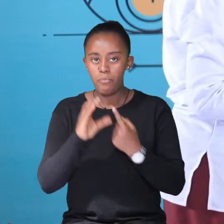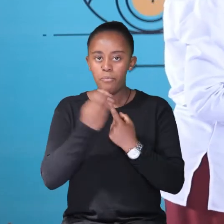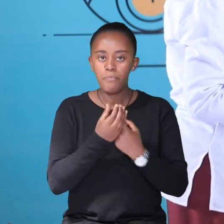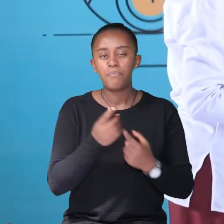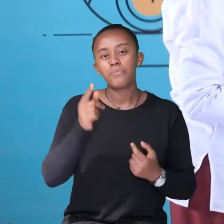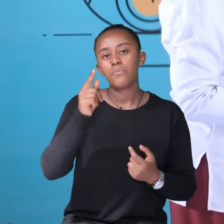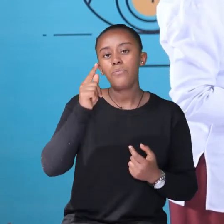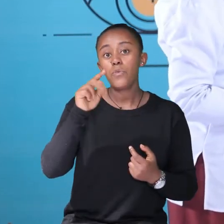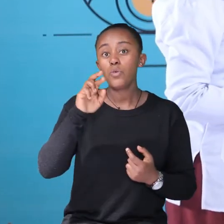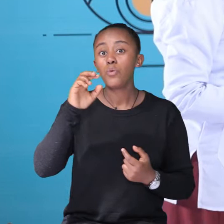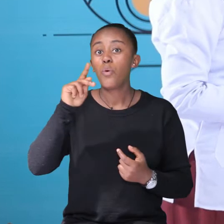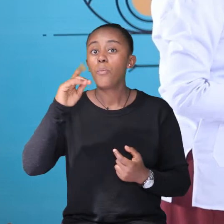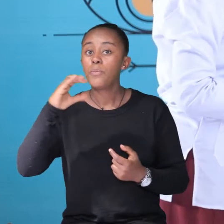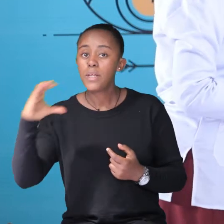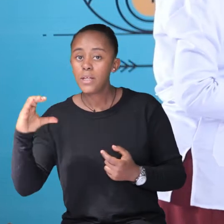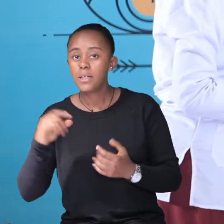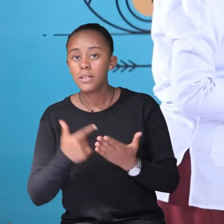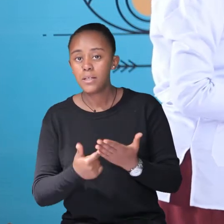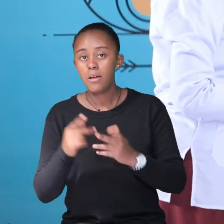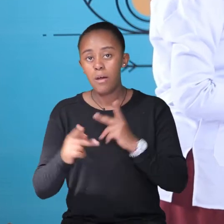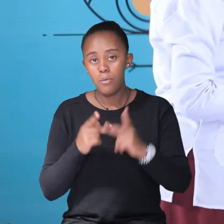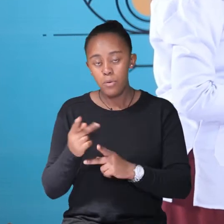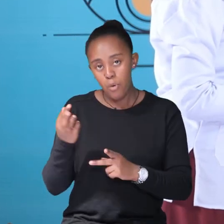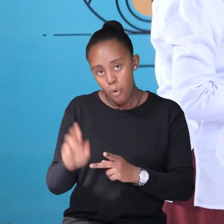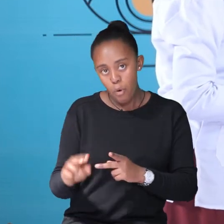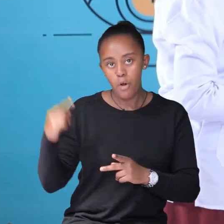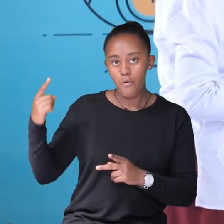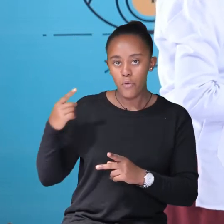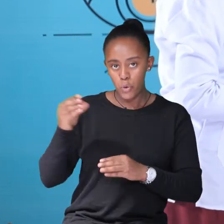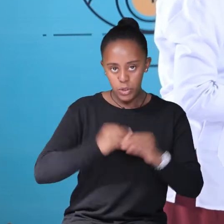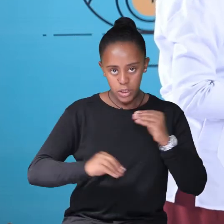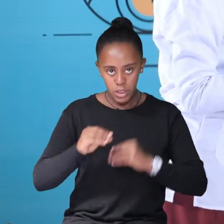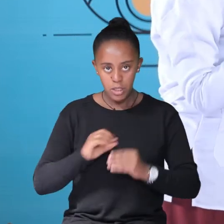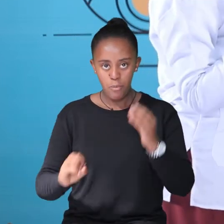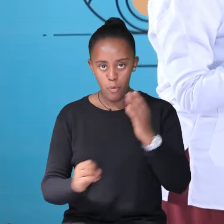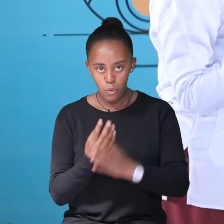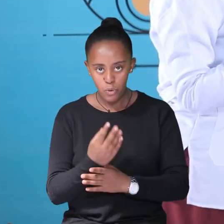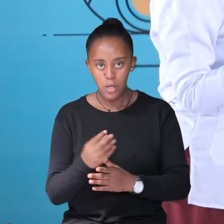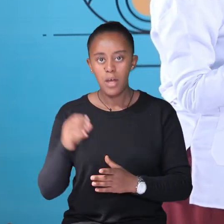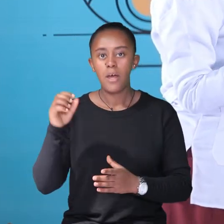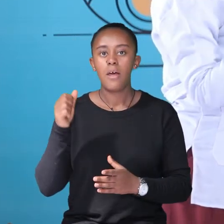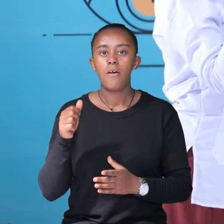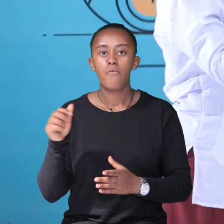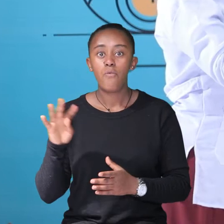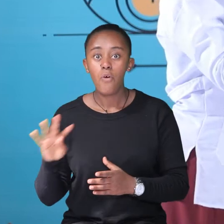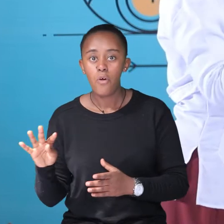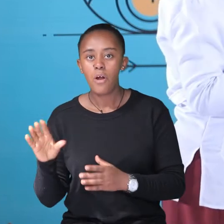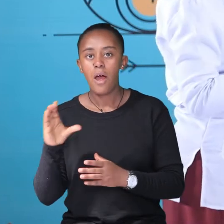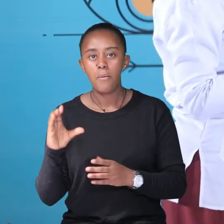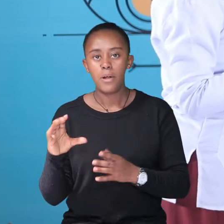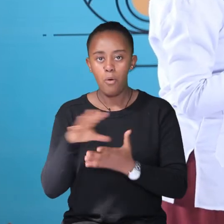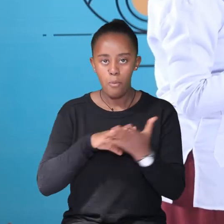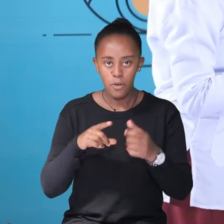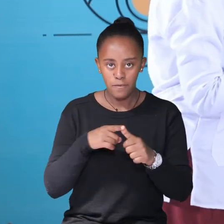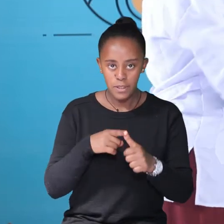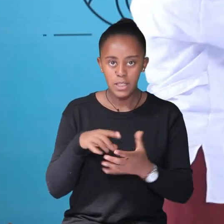tropics. And the process, or the photosynthetic process, produce a 4-carbon compound in the first